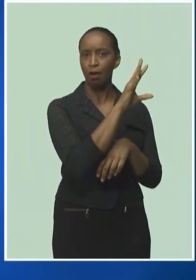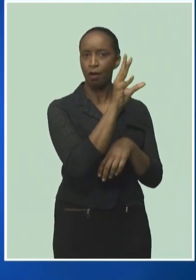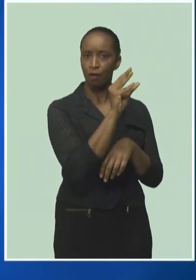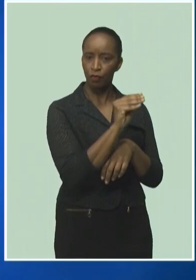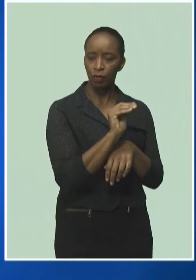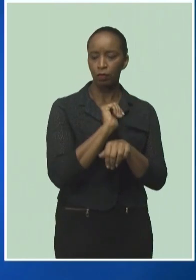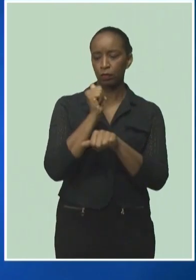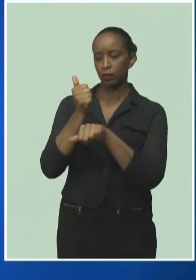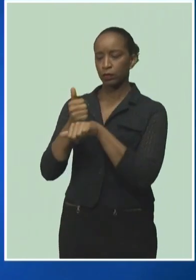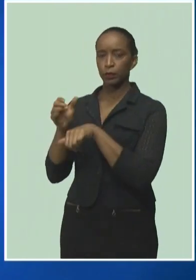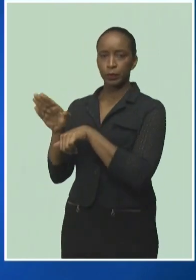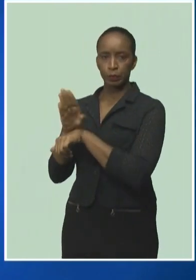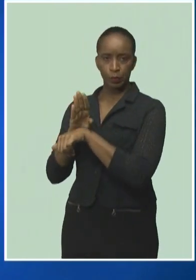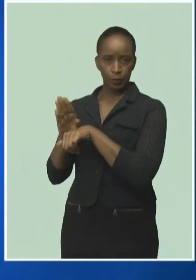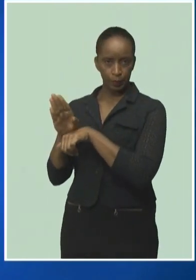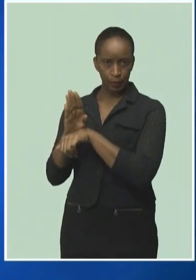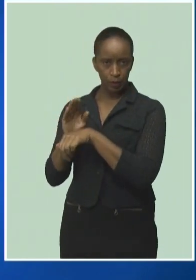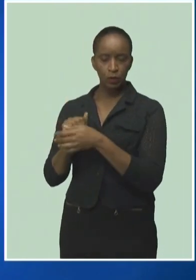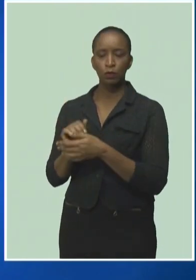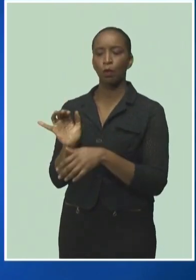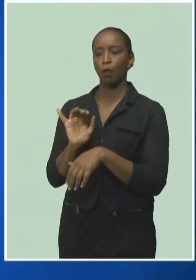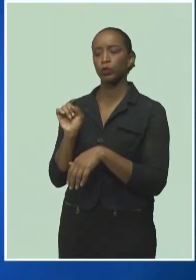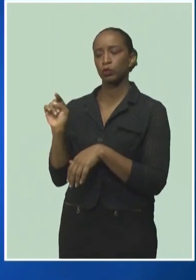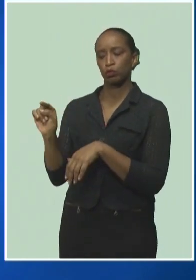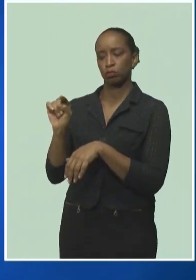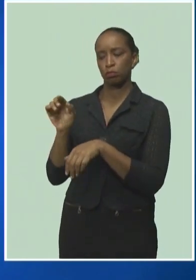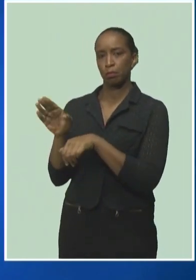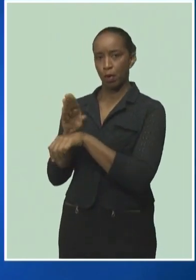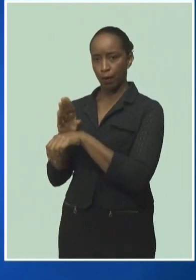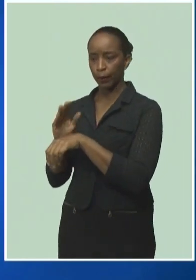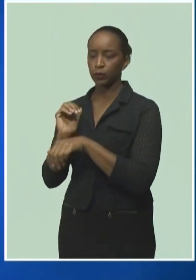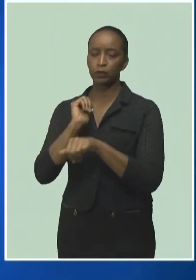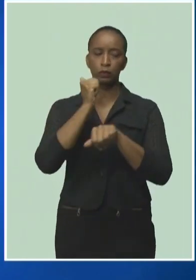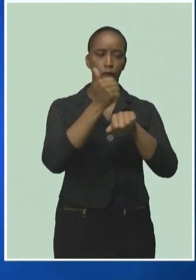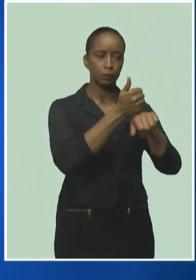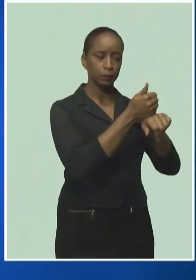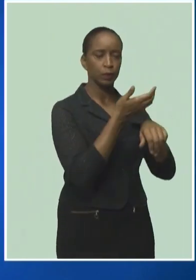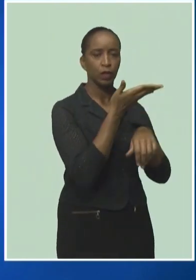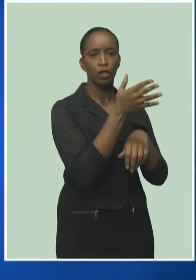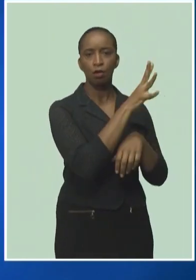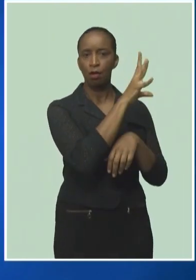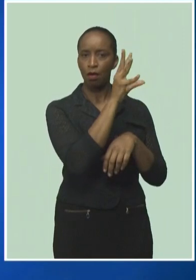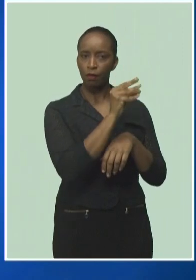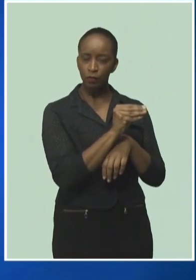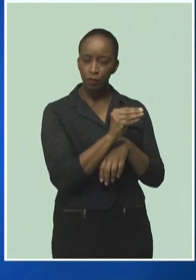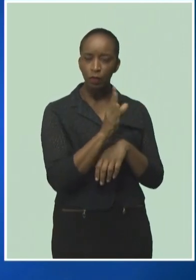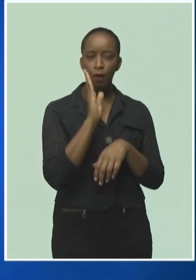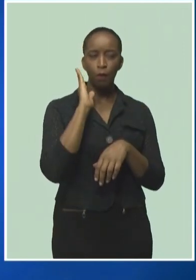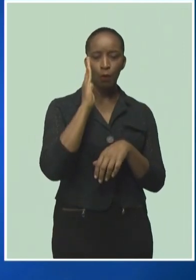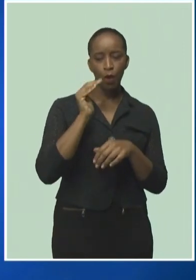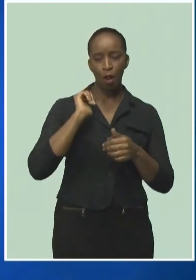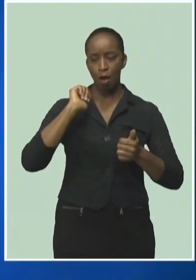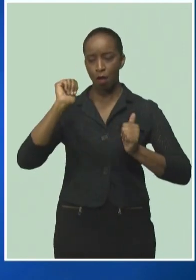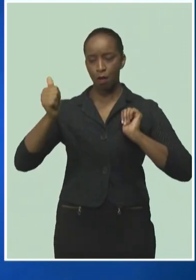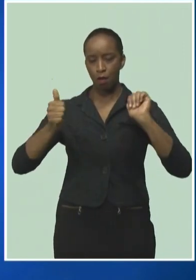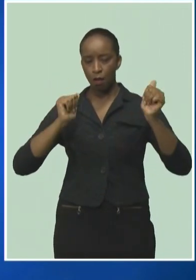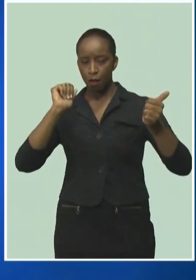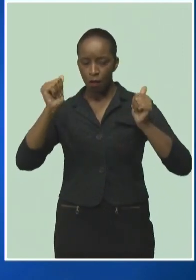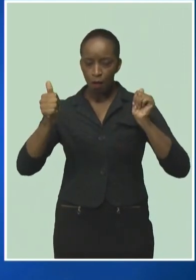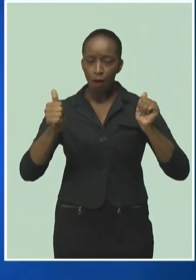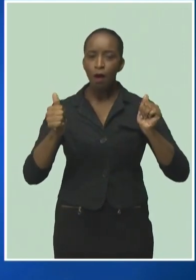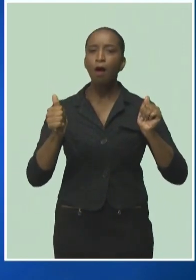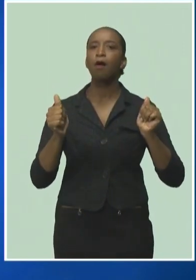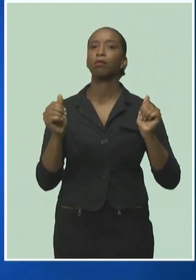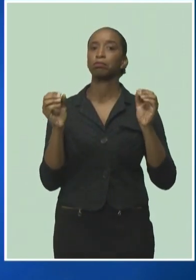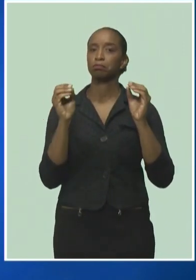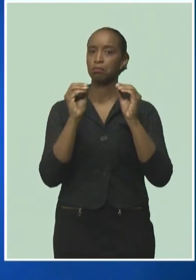Ghana, I believe, from the Caribbean, and we start to build these things, then you're going to start to see the economic potential of